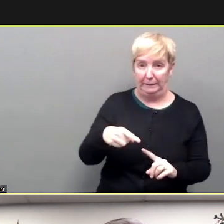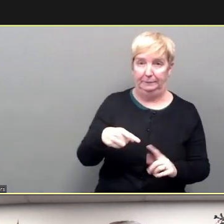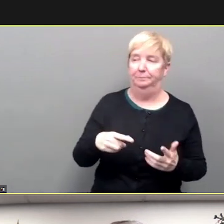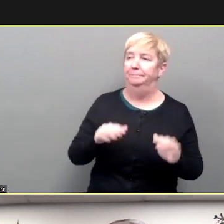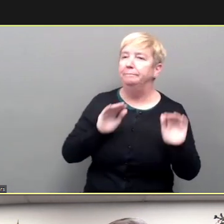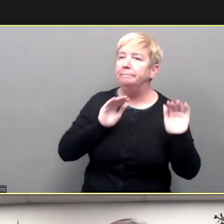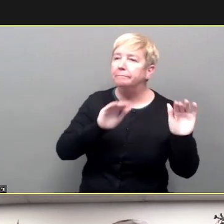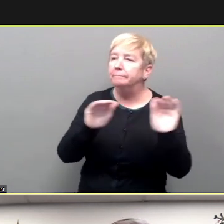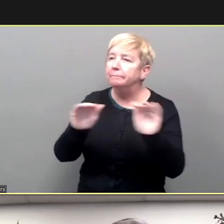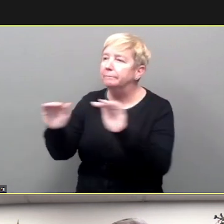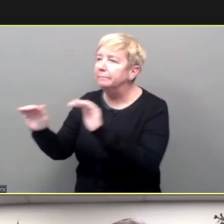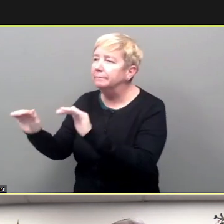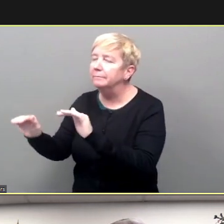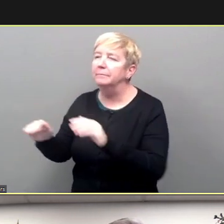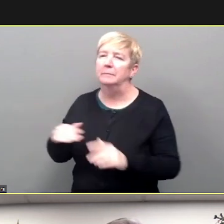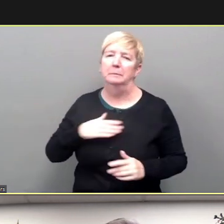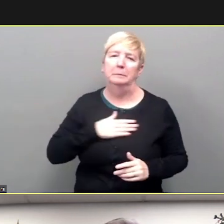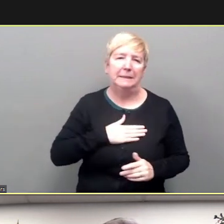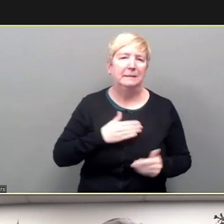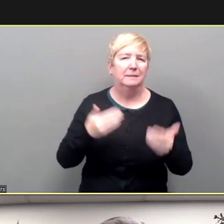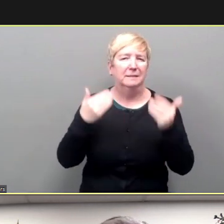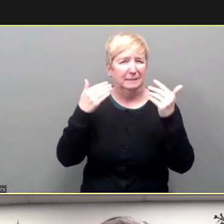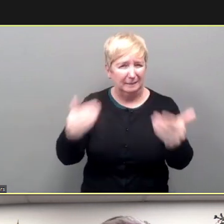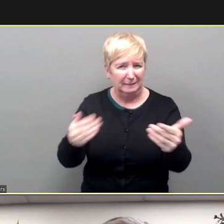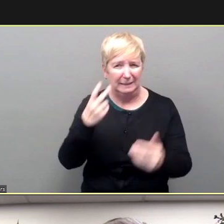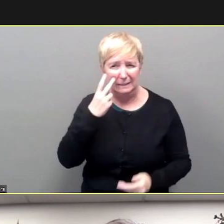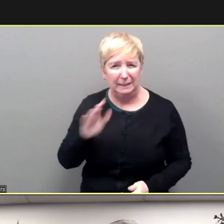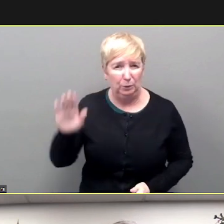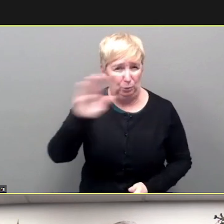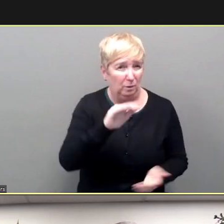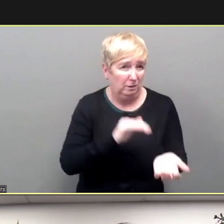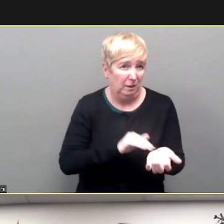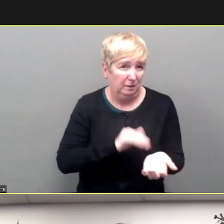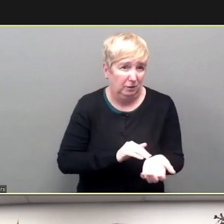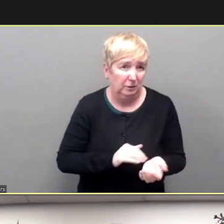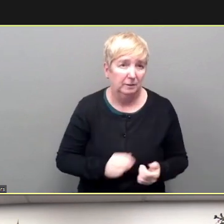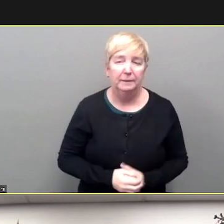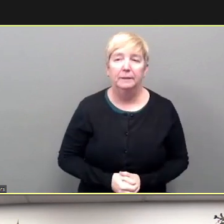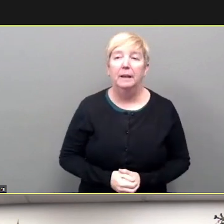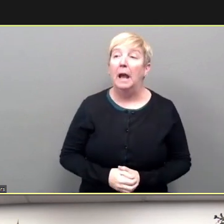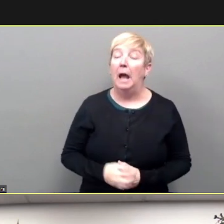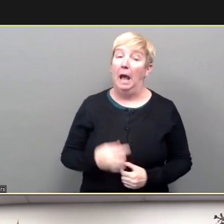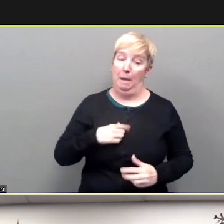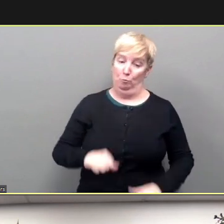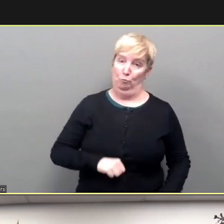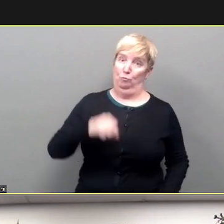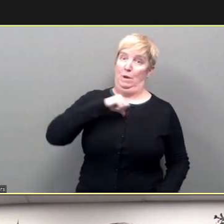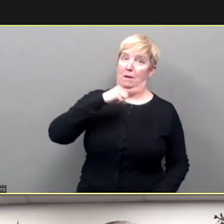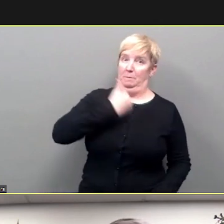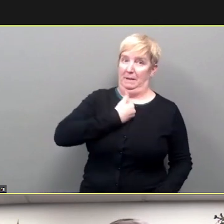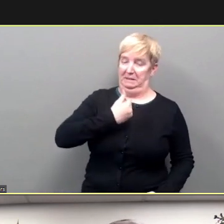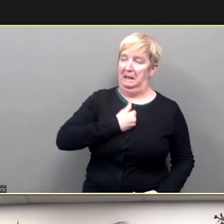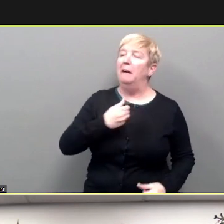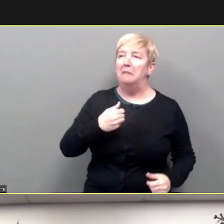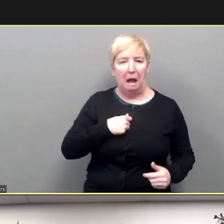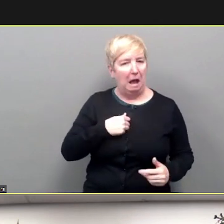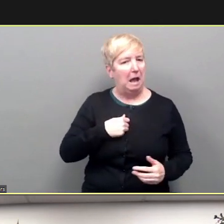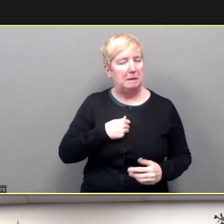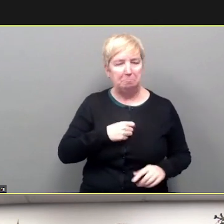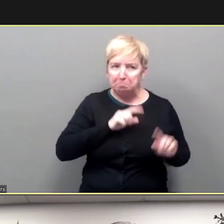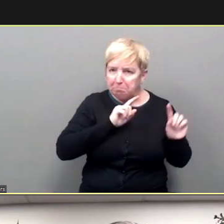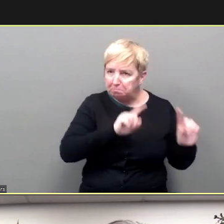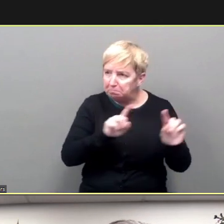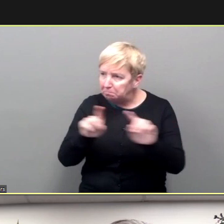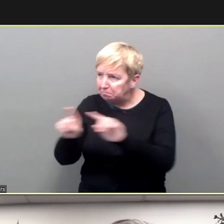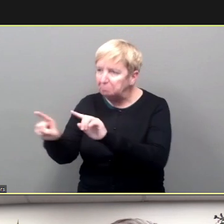to not delay your healthcare. One thing I'm proud of is I've kept up with all my regular stuff. And, you know, I had